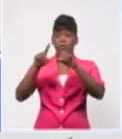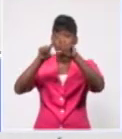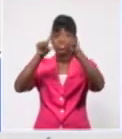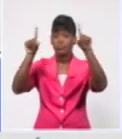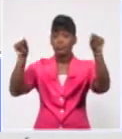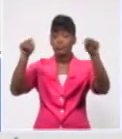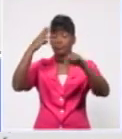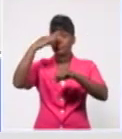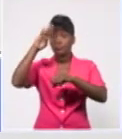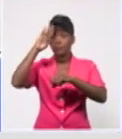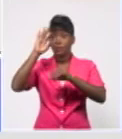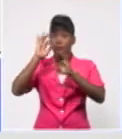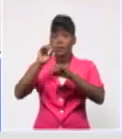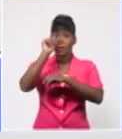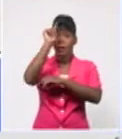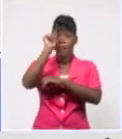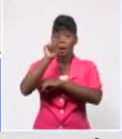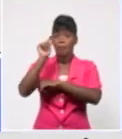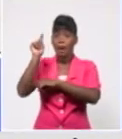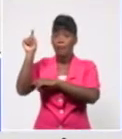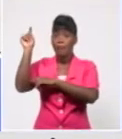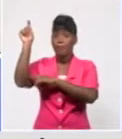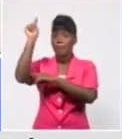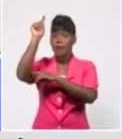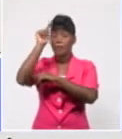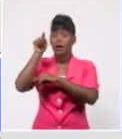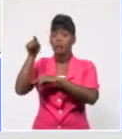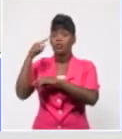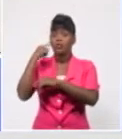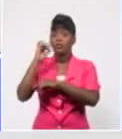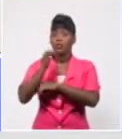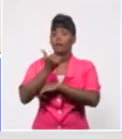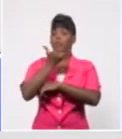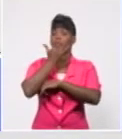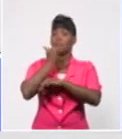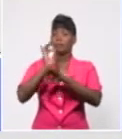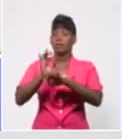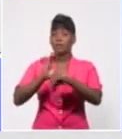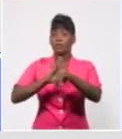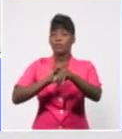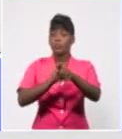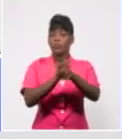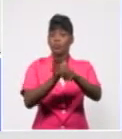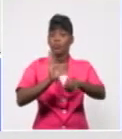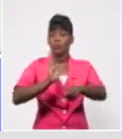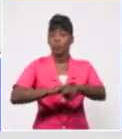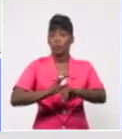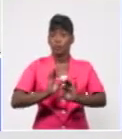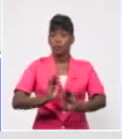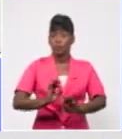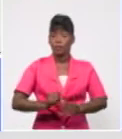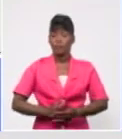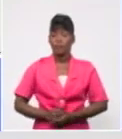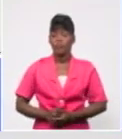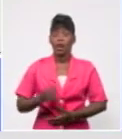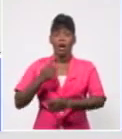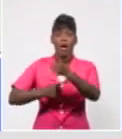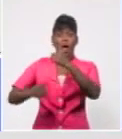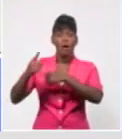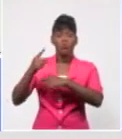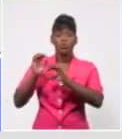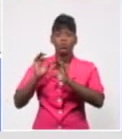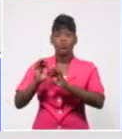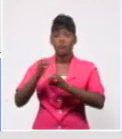Río, 20 in Ciego de Ávila, 7 in Las Tunas, 5 in Villa Clara, and Mayabeque and Camagüey